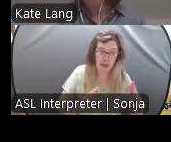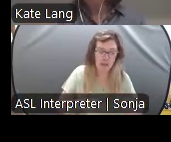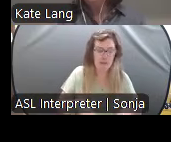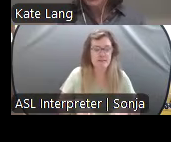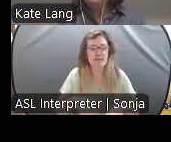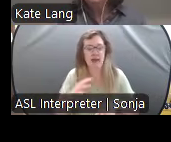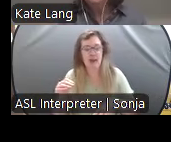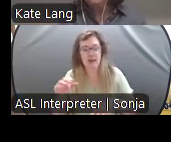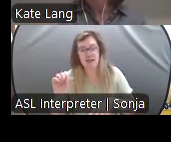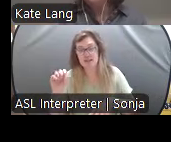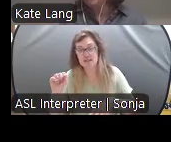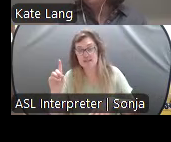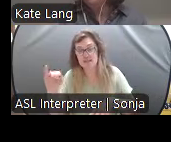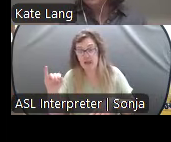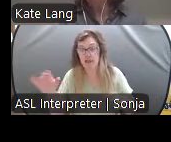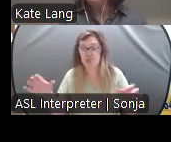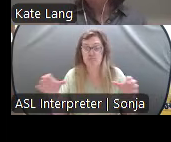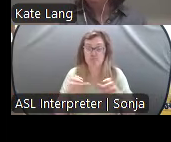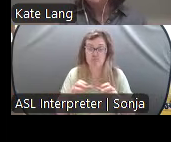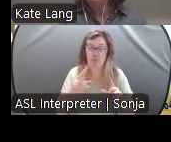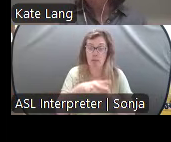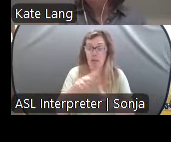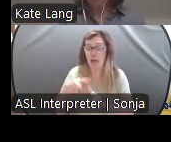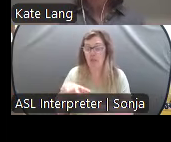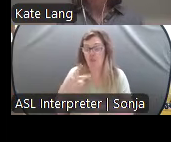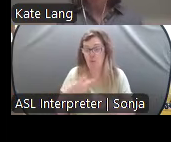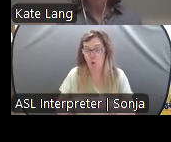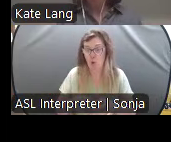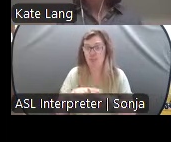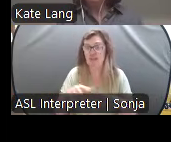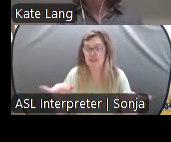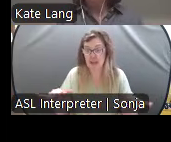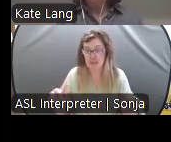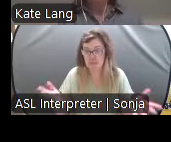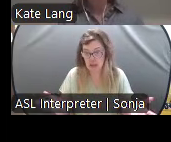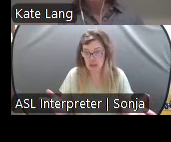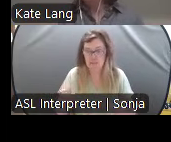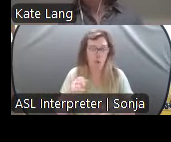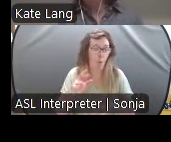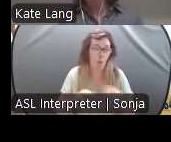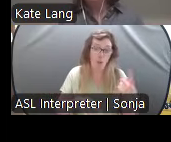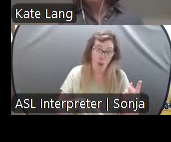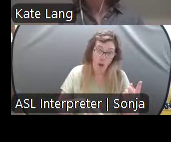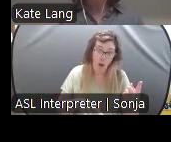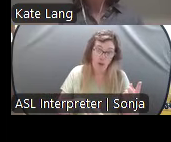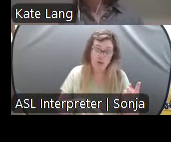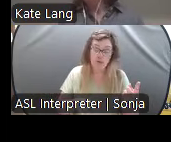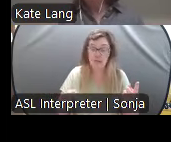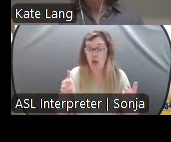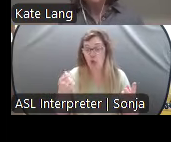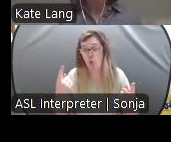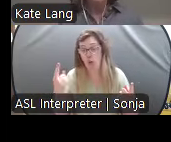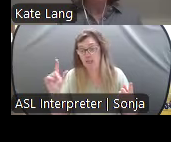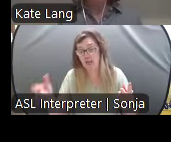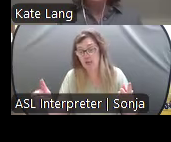together, you can apply for both at the same time, or you can apply for one and then the other later. You